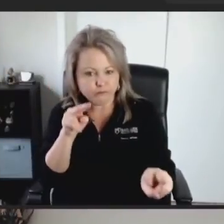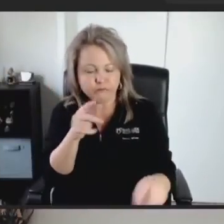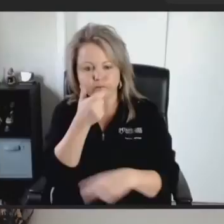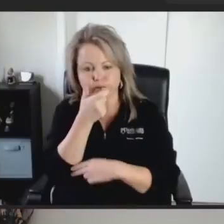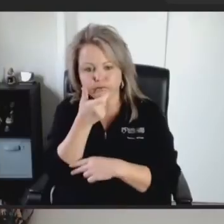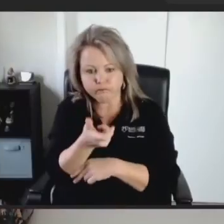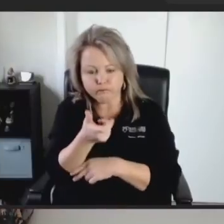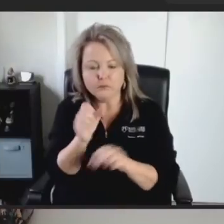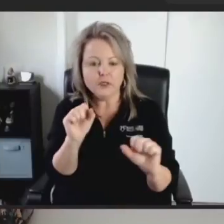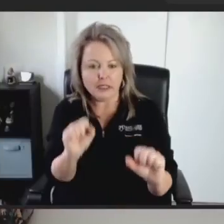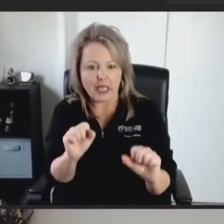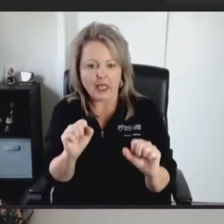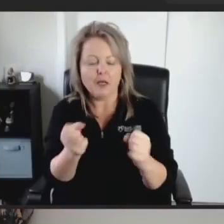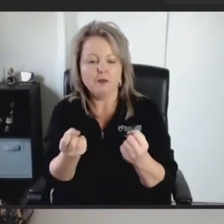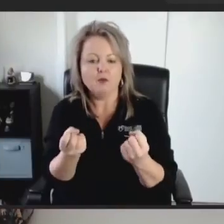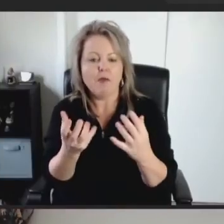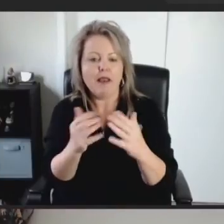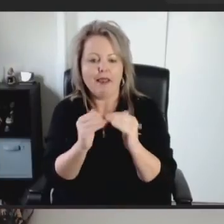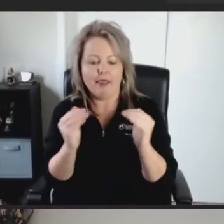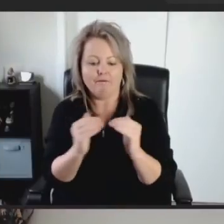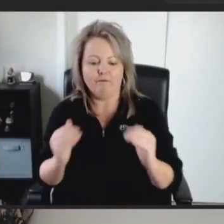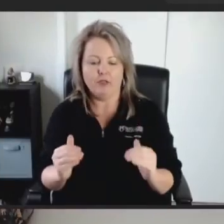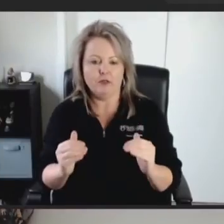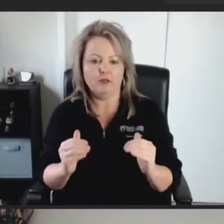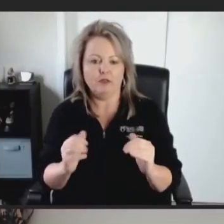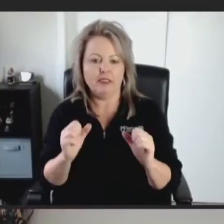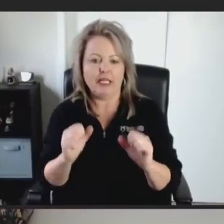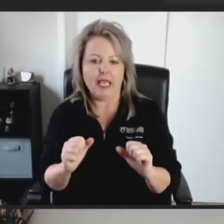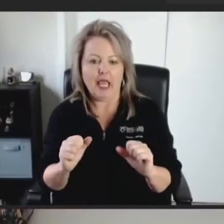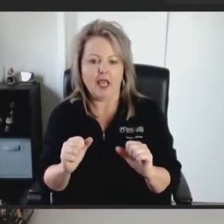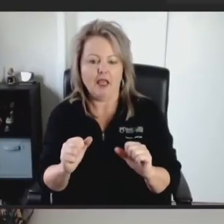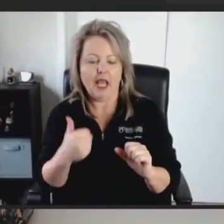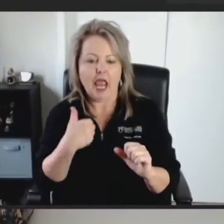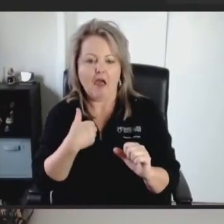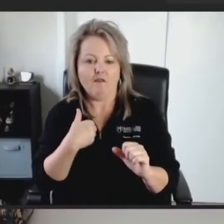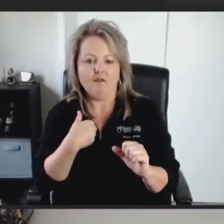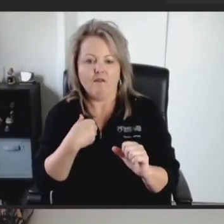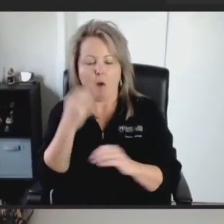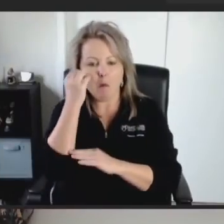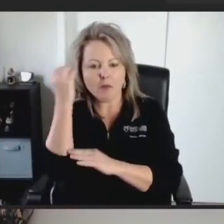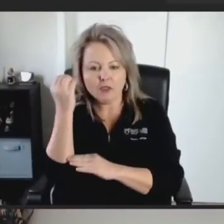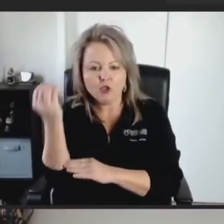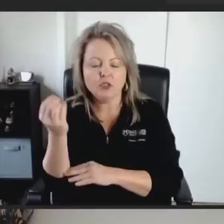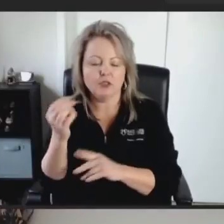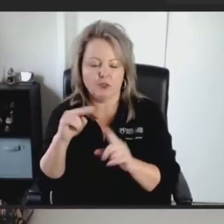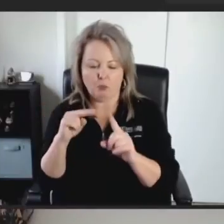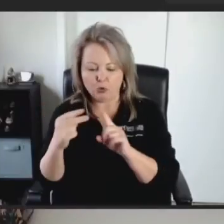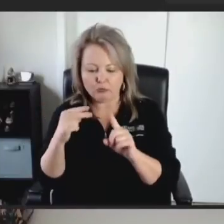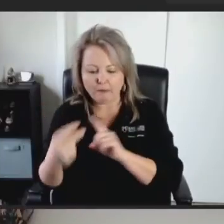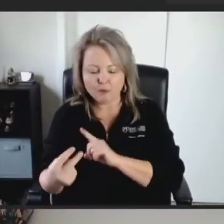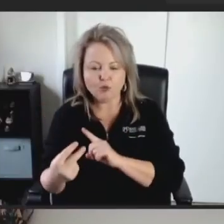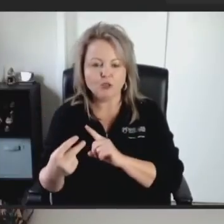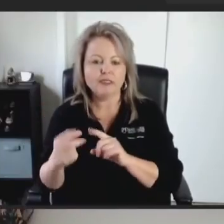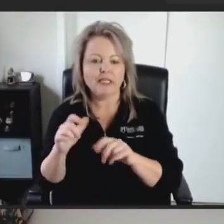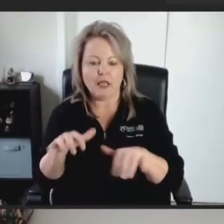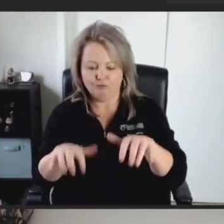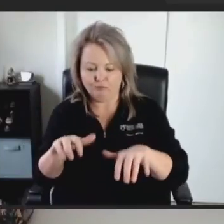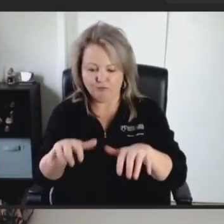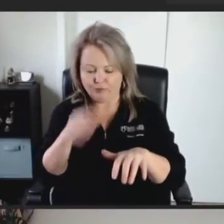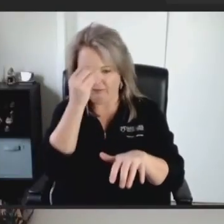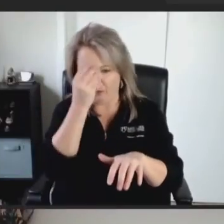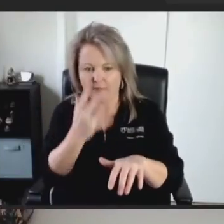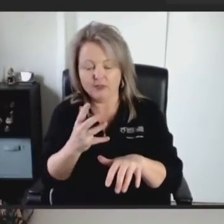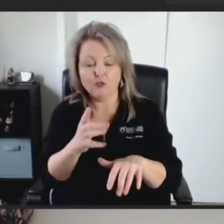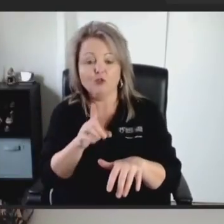At many levels, input was sought from the public, not only for opinions and perceptions, but also to make sure